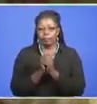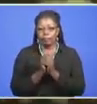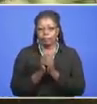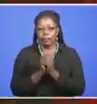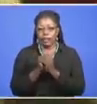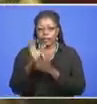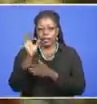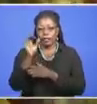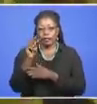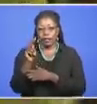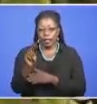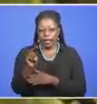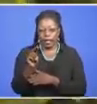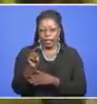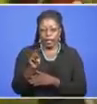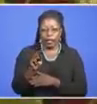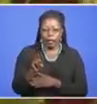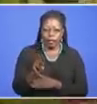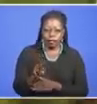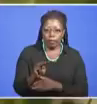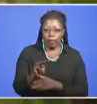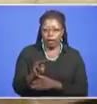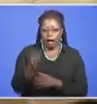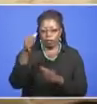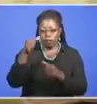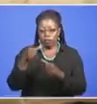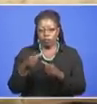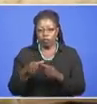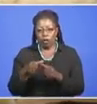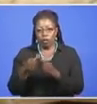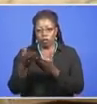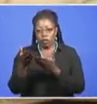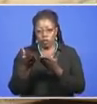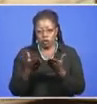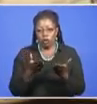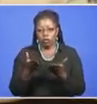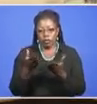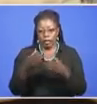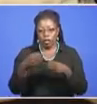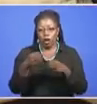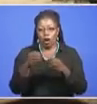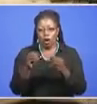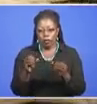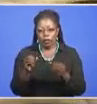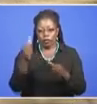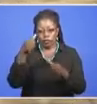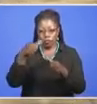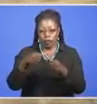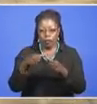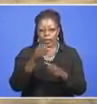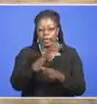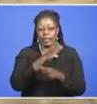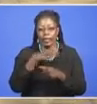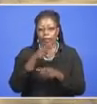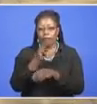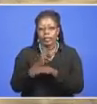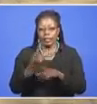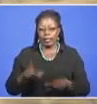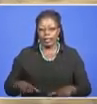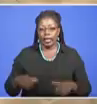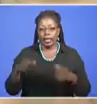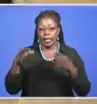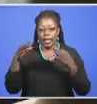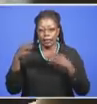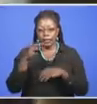Meantime, the Free National Movement held a memorial service today at its Mackey Street headquarters, reflecting on the former cabinet minister's life. Niemoor